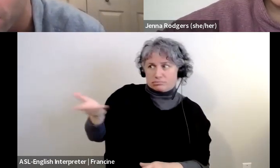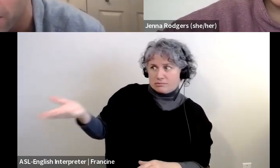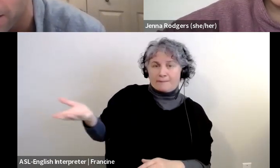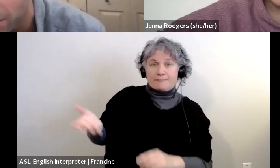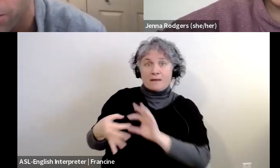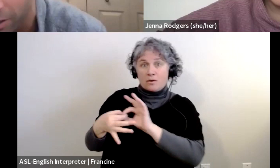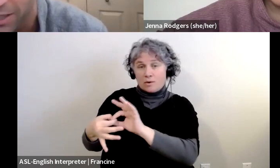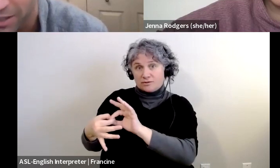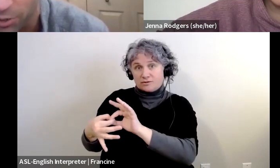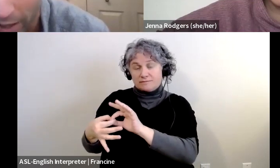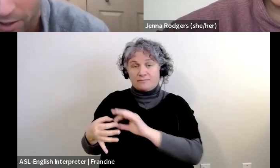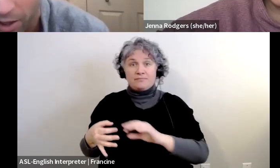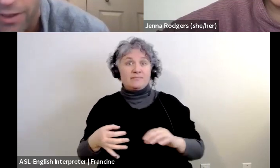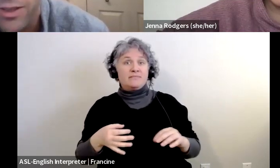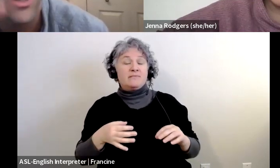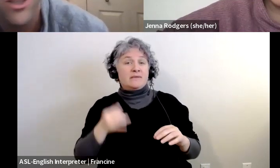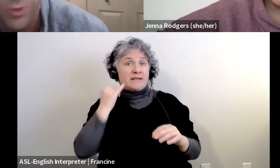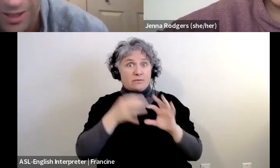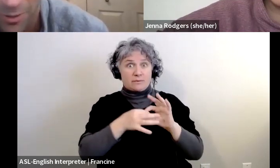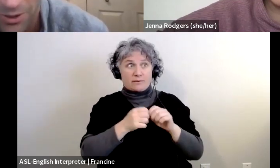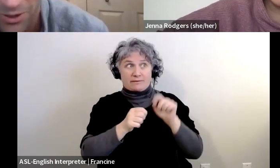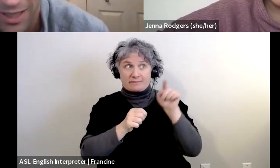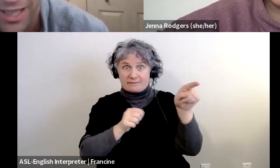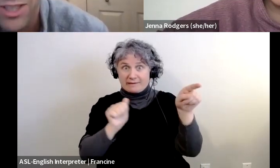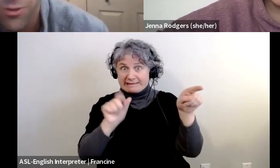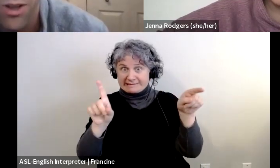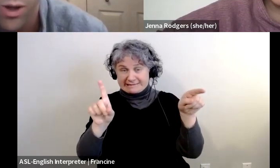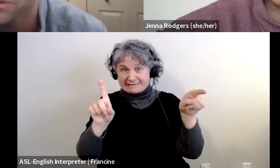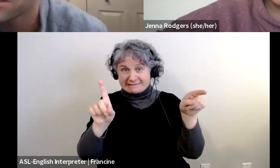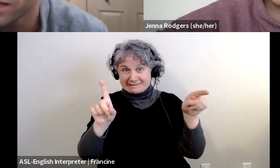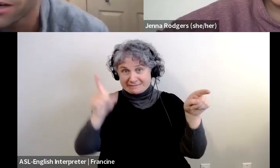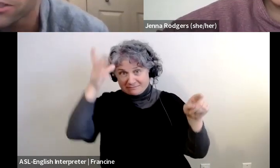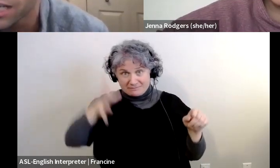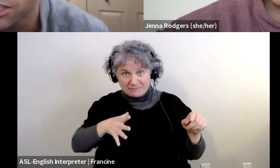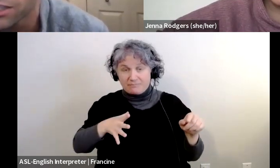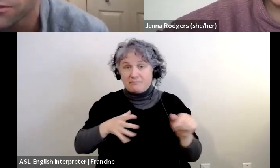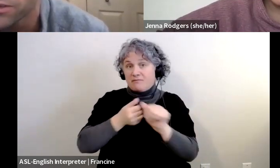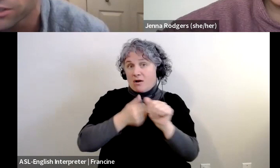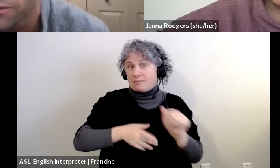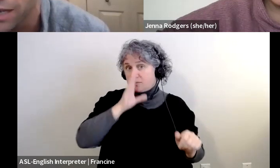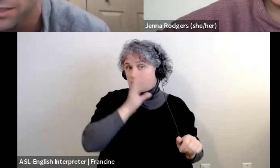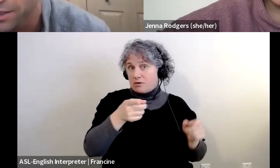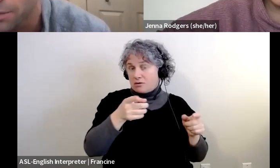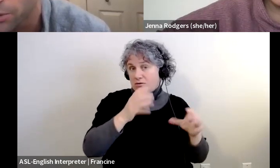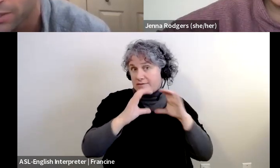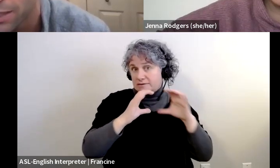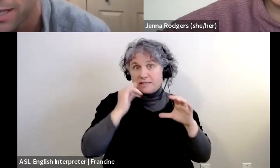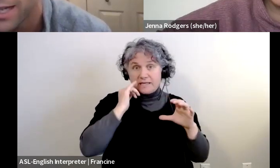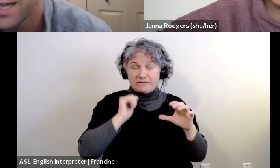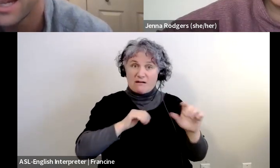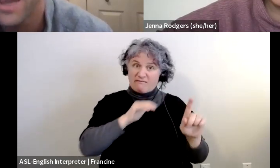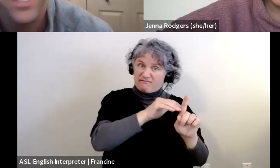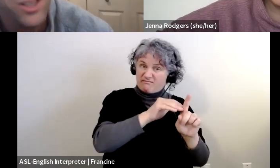the artistic director, I think there would also be an opportunity to follow up in a direct conversation if you feel you have access to that